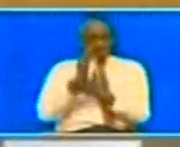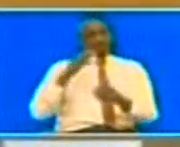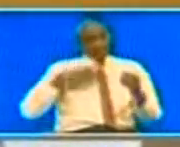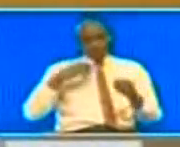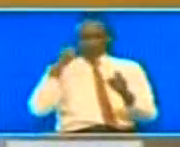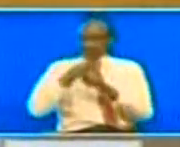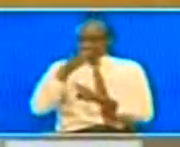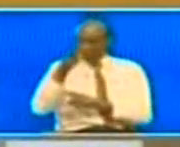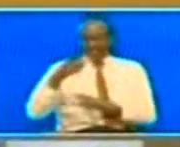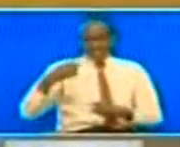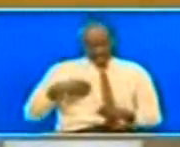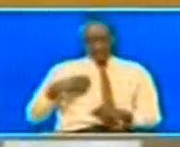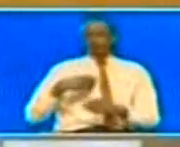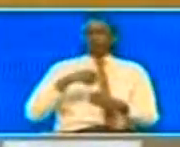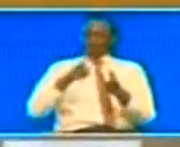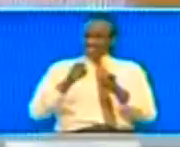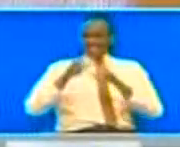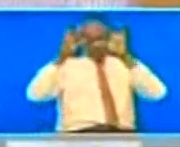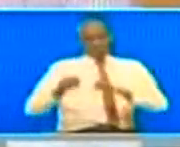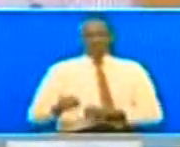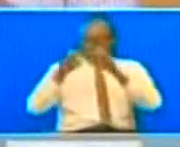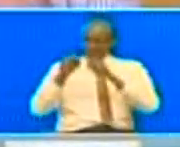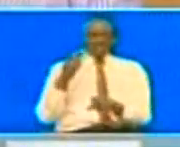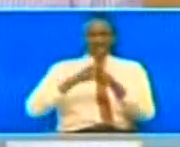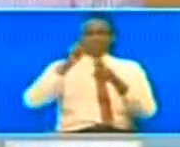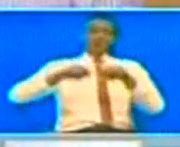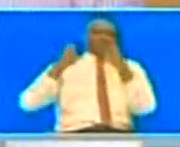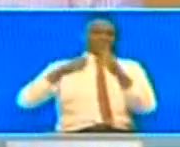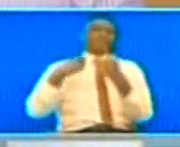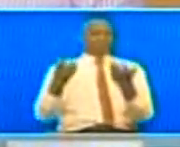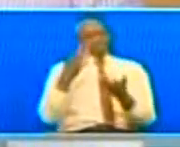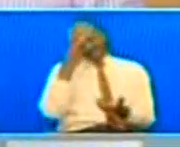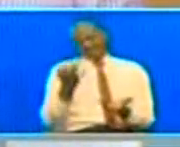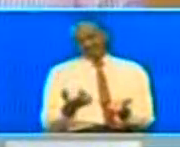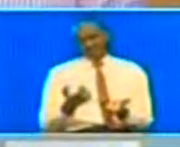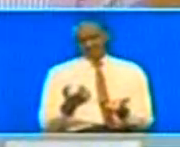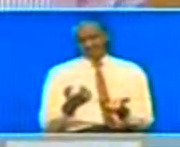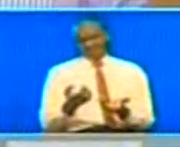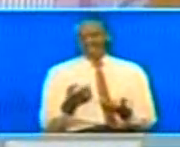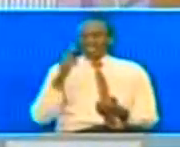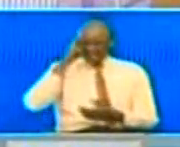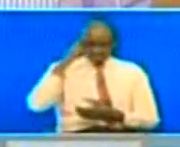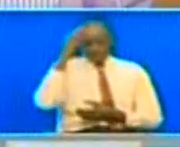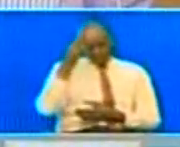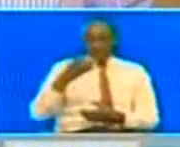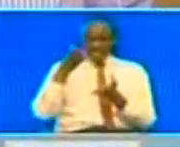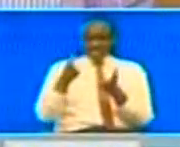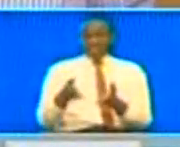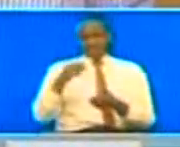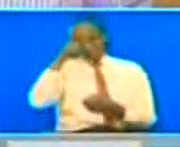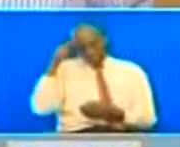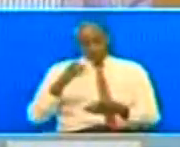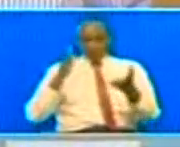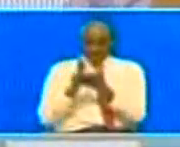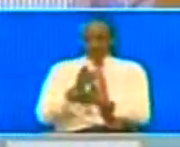All right. It has come out really badly, okay, and I must allow me to interject for a moment. Absolutely no problem. The mm-hmm. reason why I'm standing here today is because of the rights